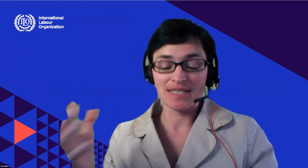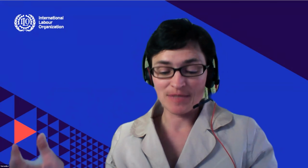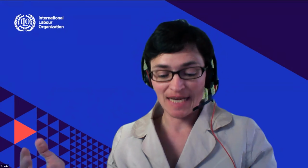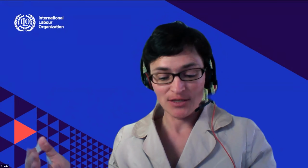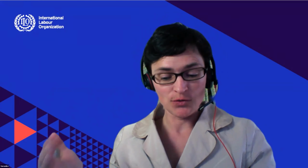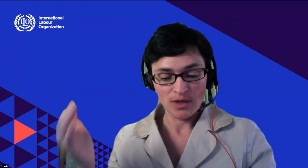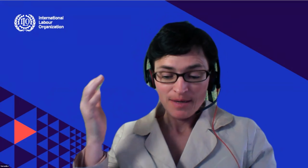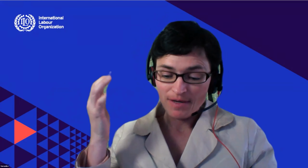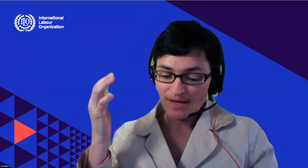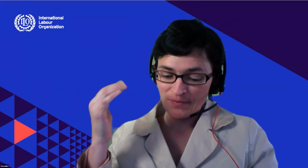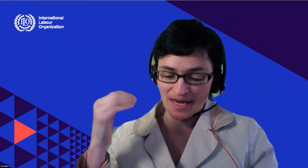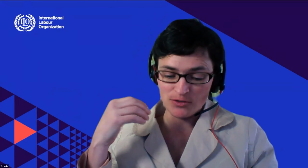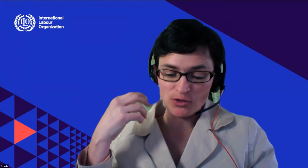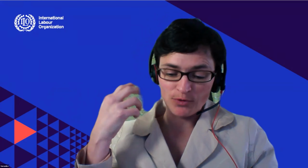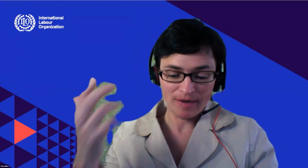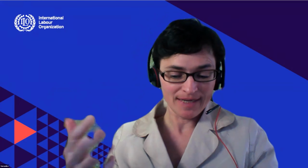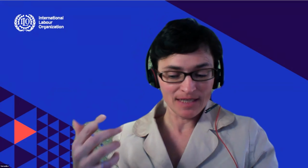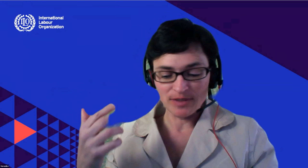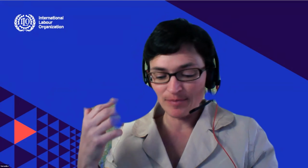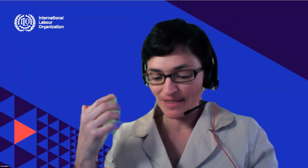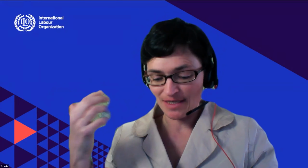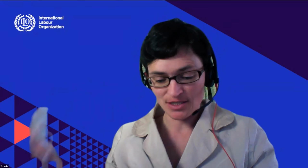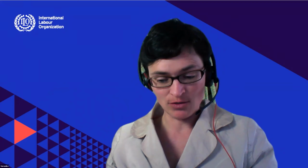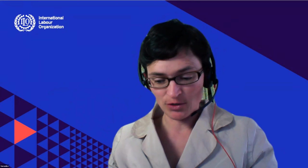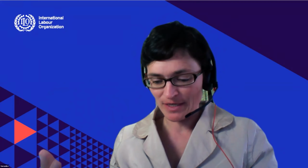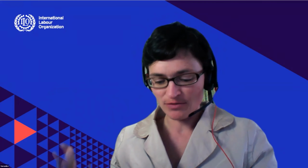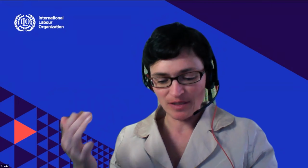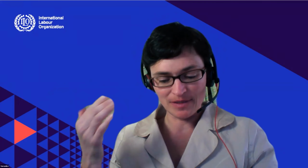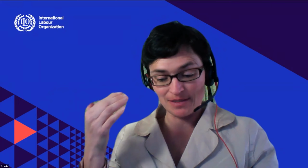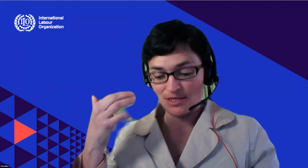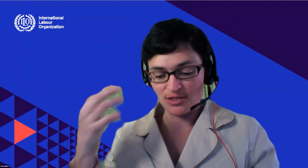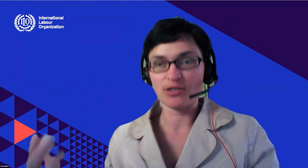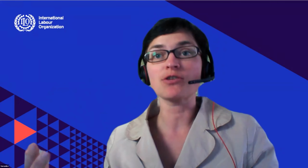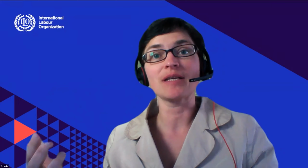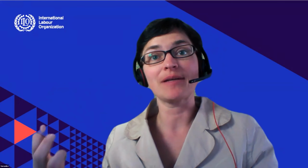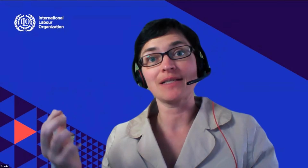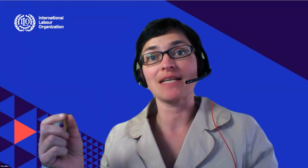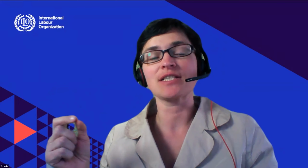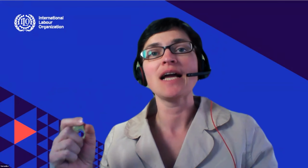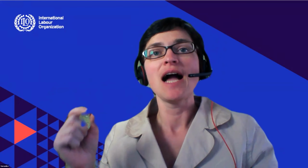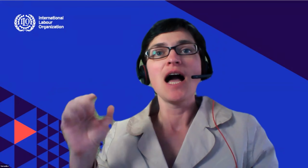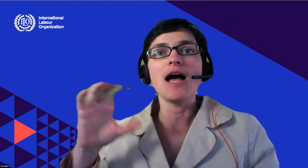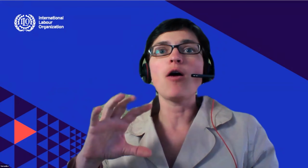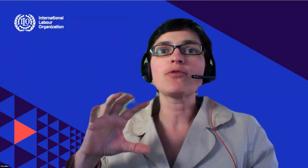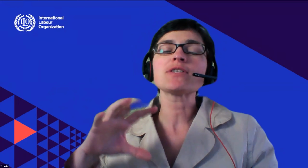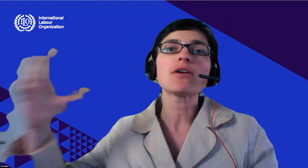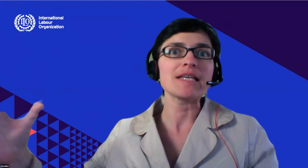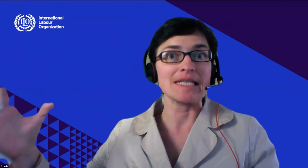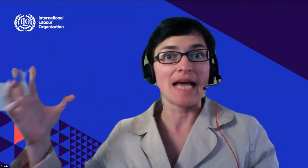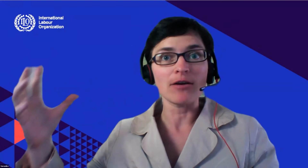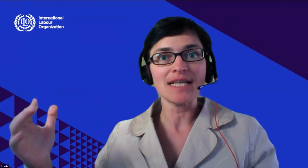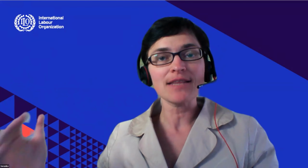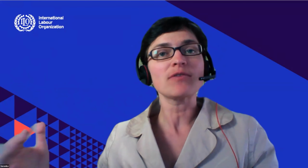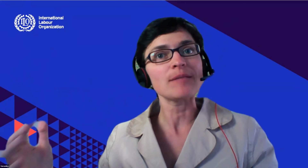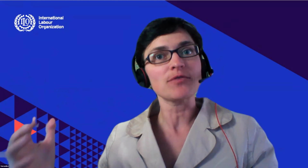protection systems can do to support medical rehabilitation, occupational rehabilitation, social rehabilitation, Of course, a lot of